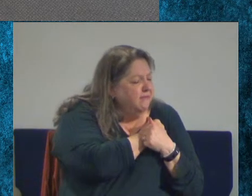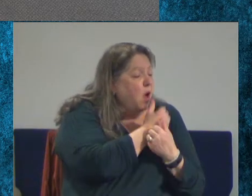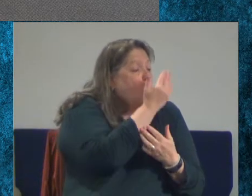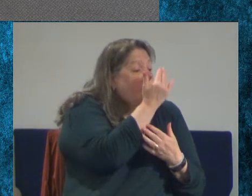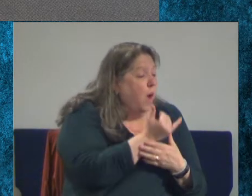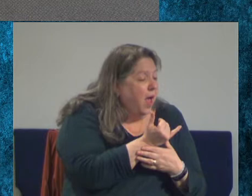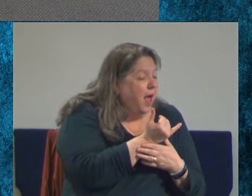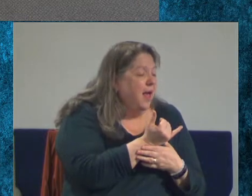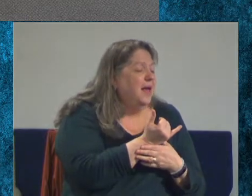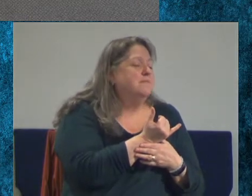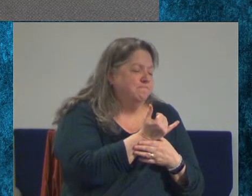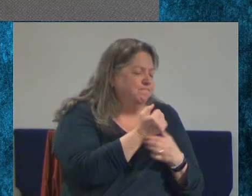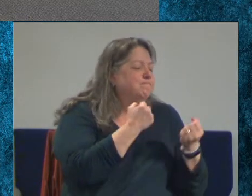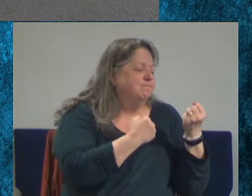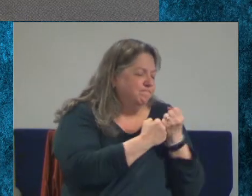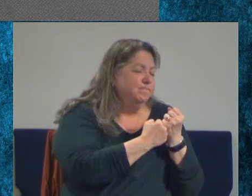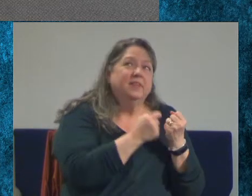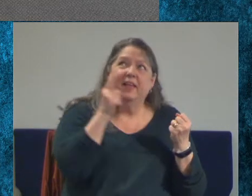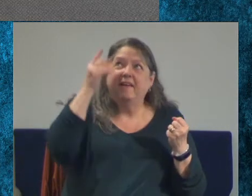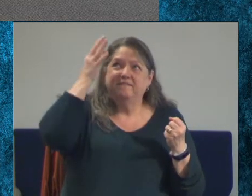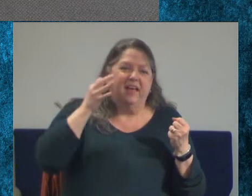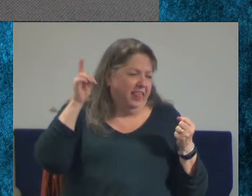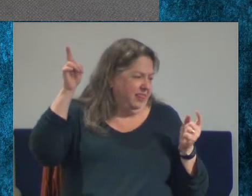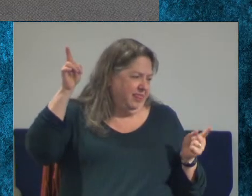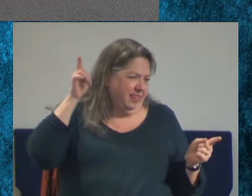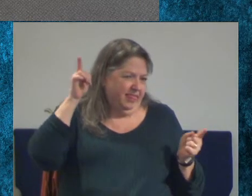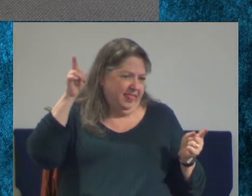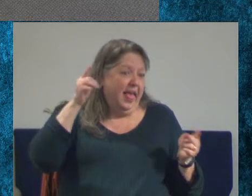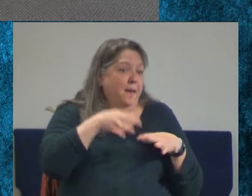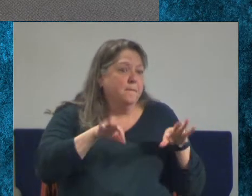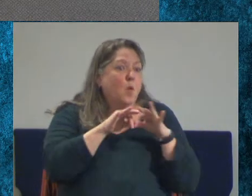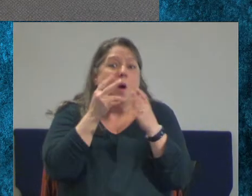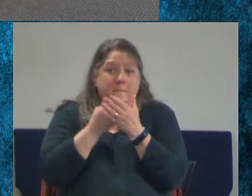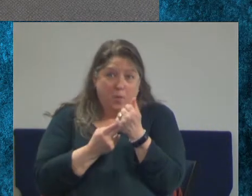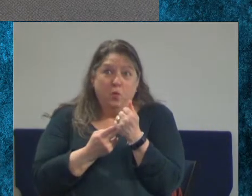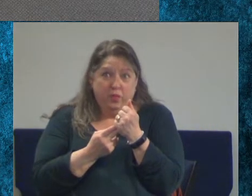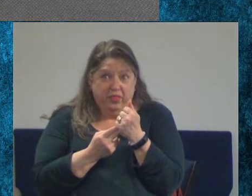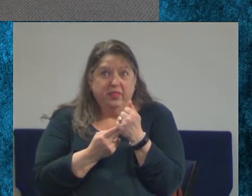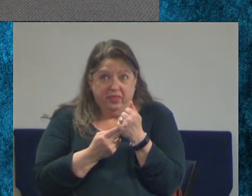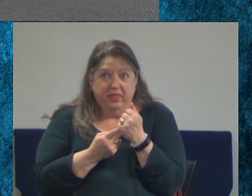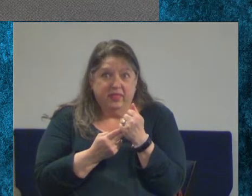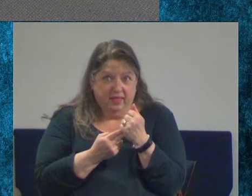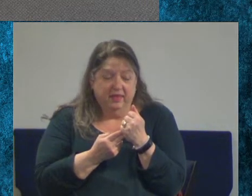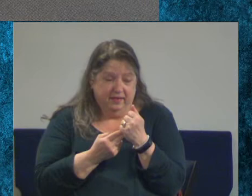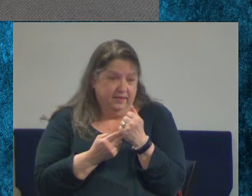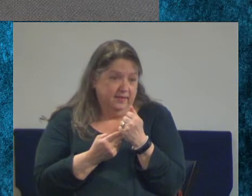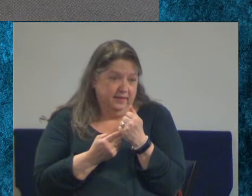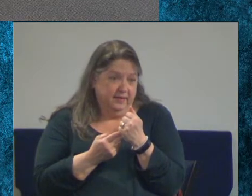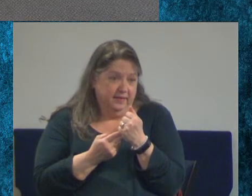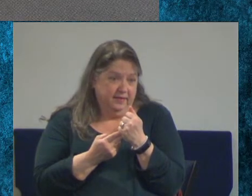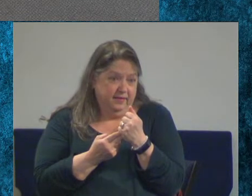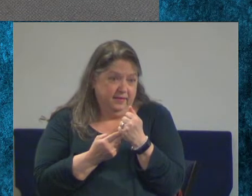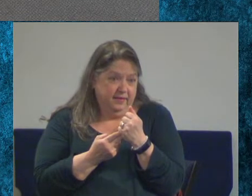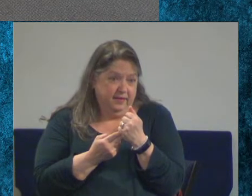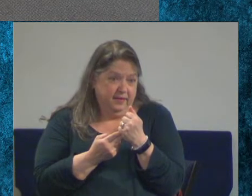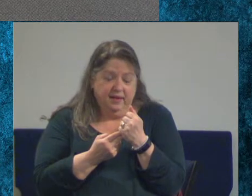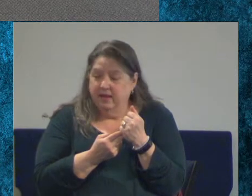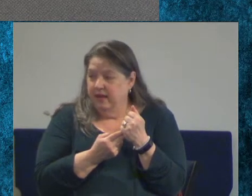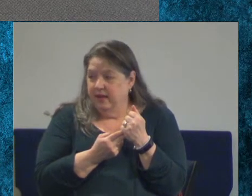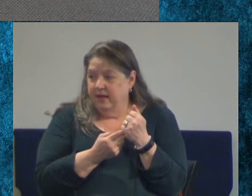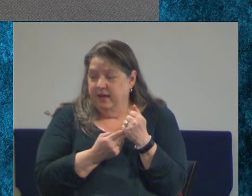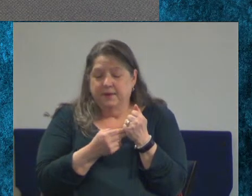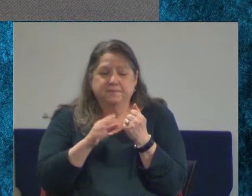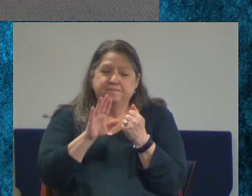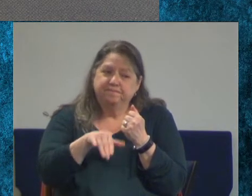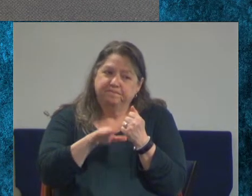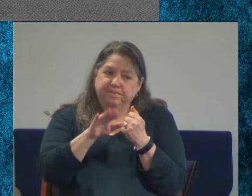the Lord Jesus Christ. It's that brings love for the people of God. In other words, I can